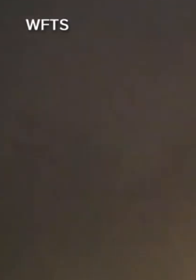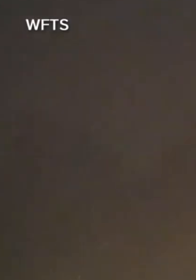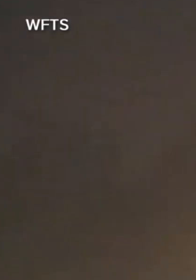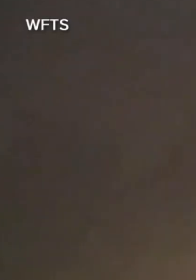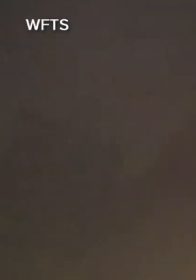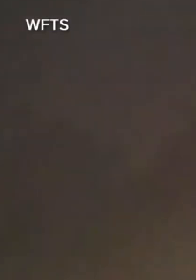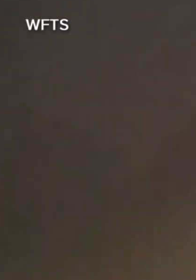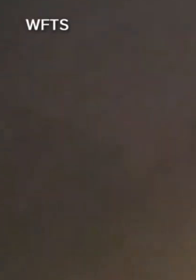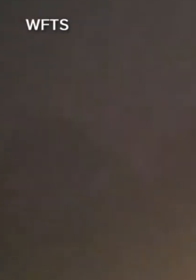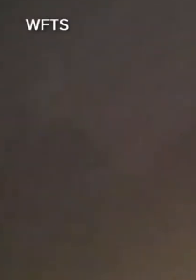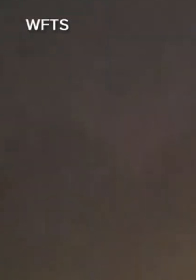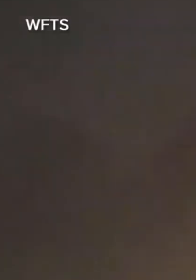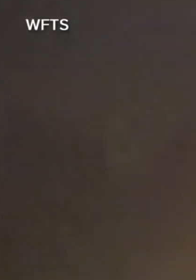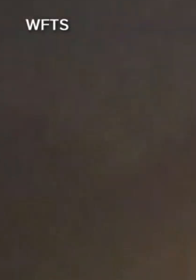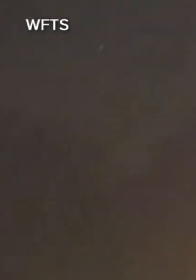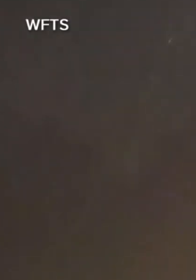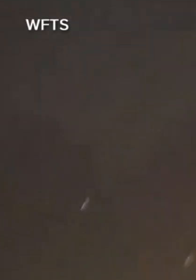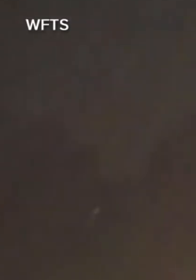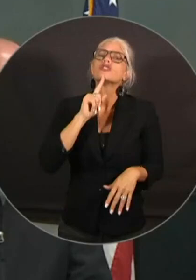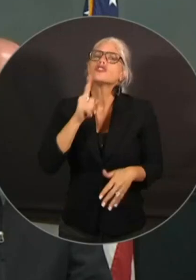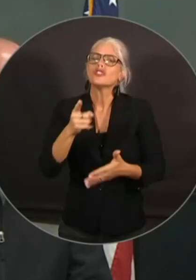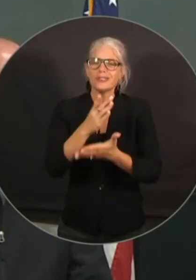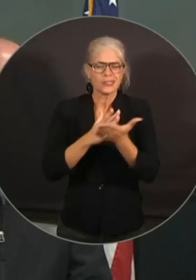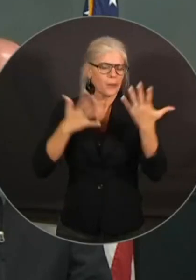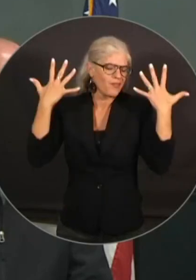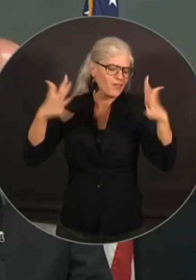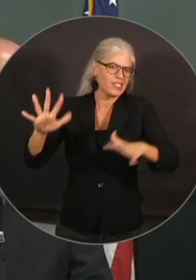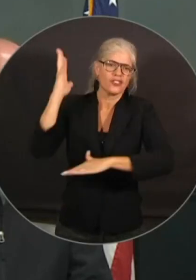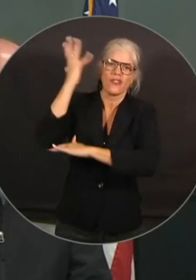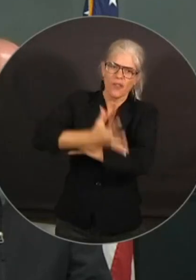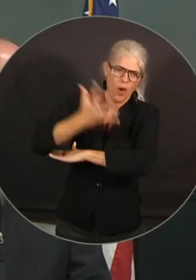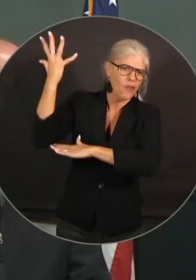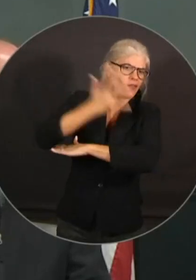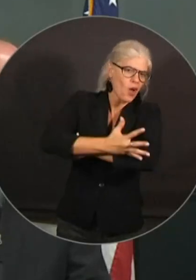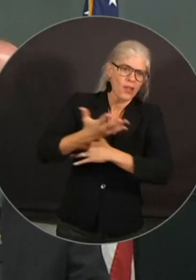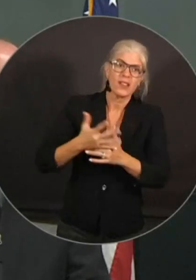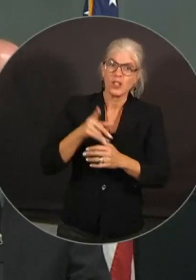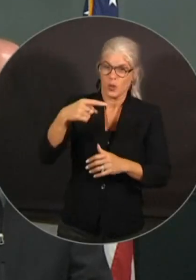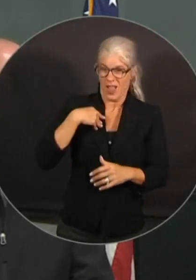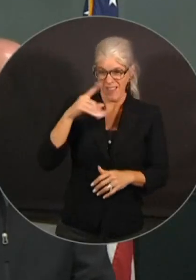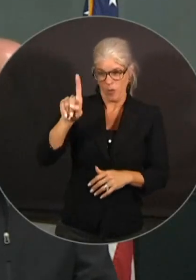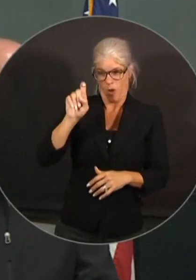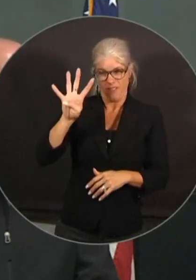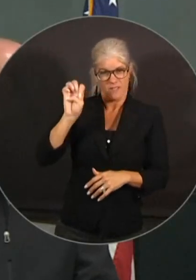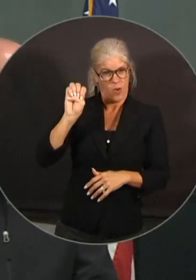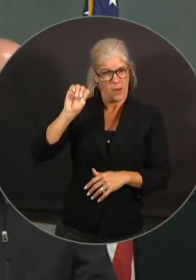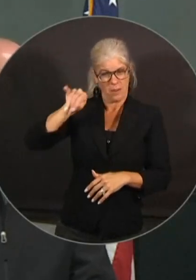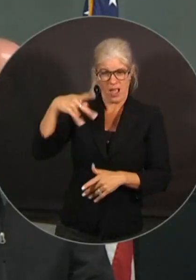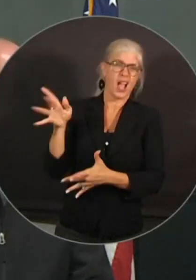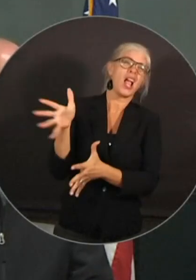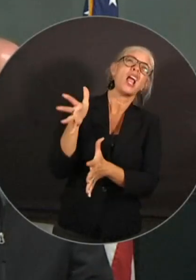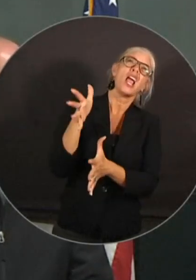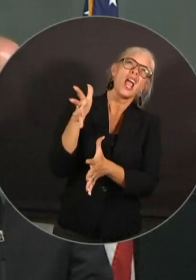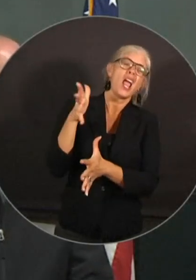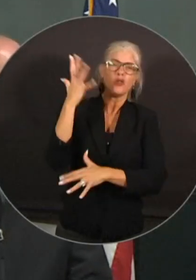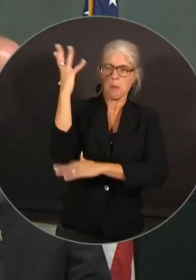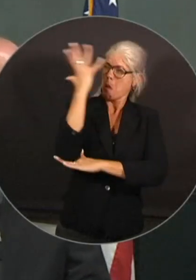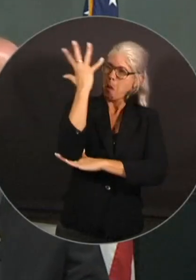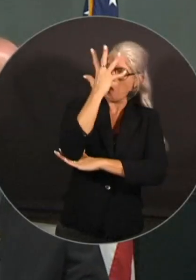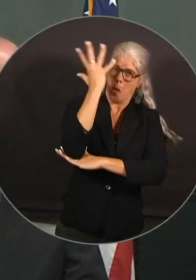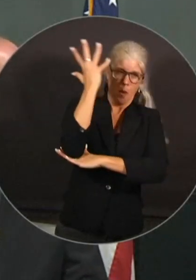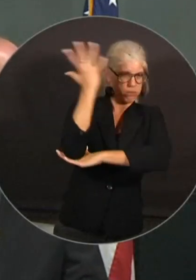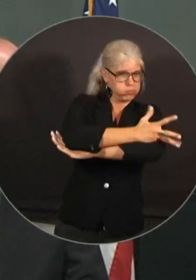of Tallahassee as a category four storm. You have these 140 mile an hour winds hitting here in North Florida.